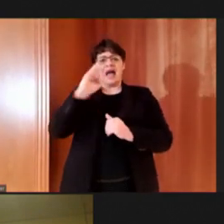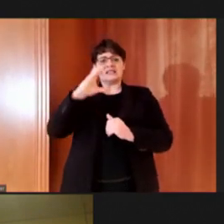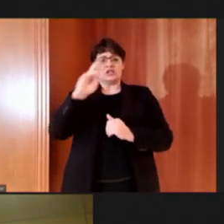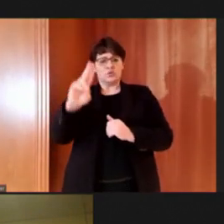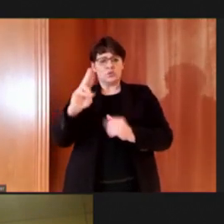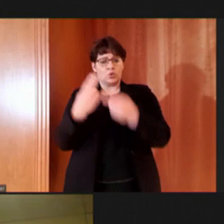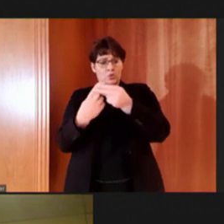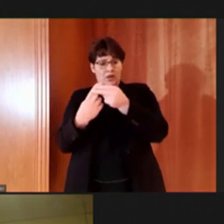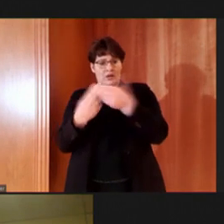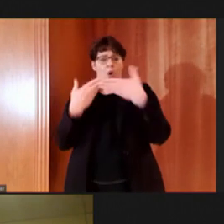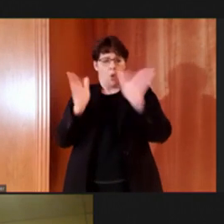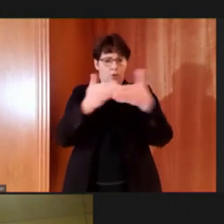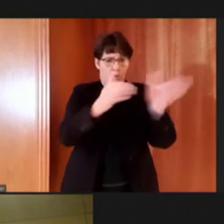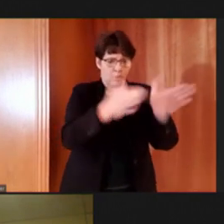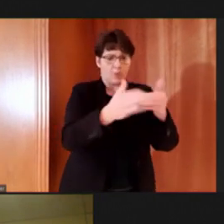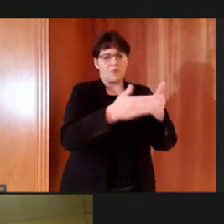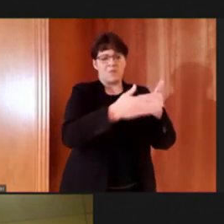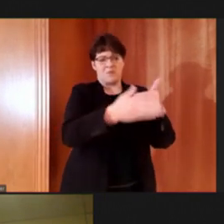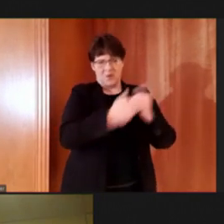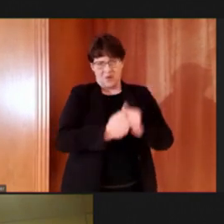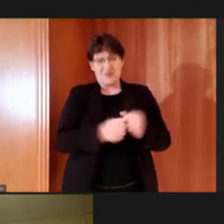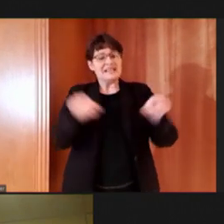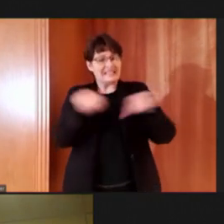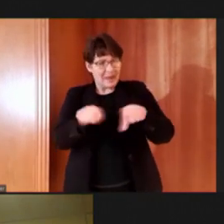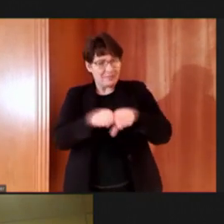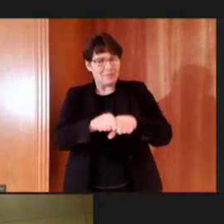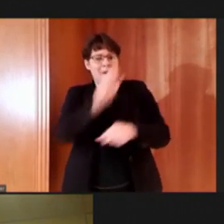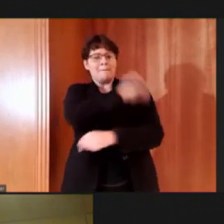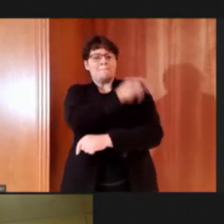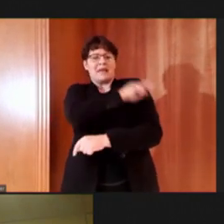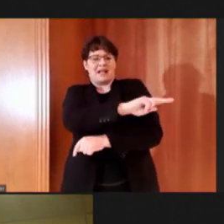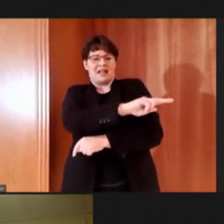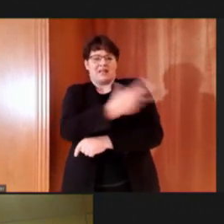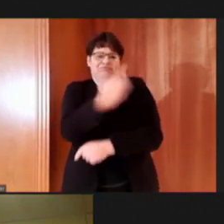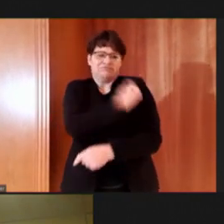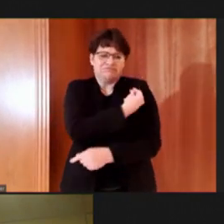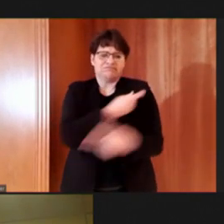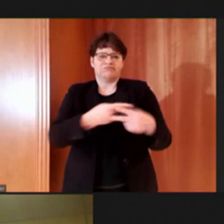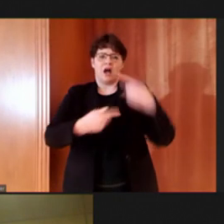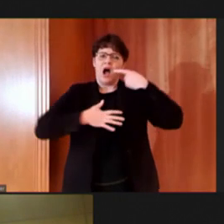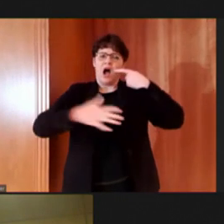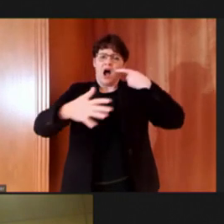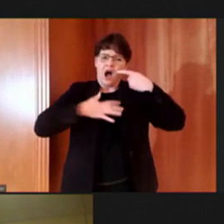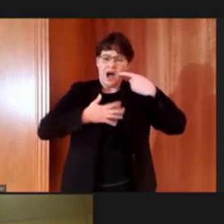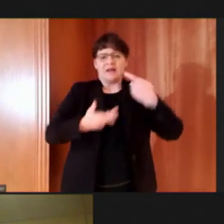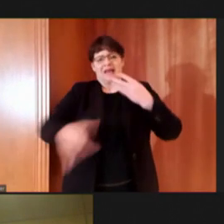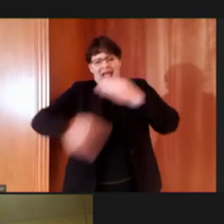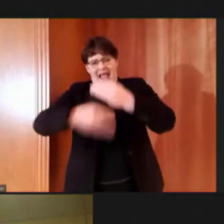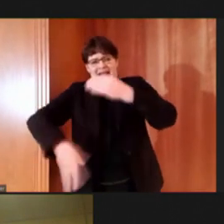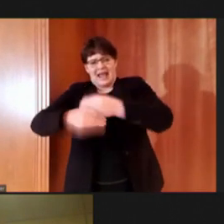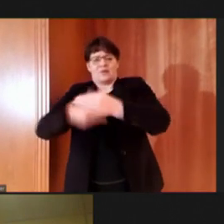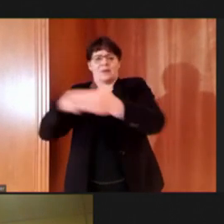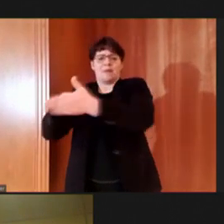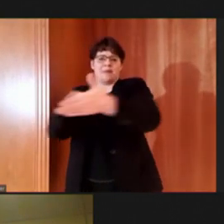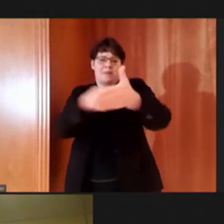units, and also securing medical supplies and equipment that we didn't have.